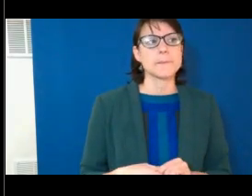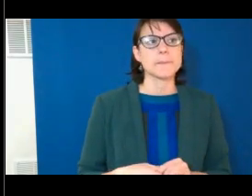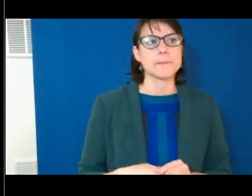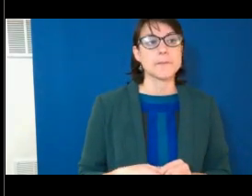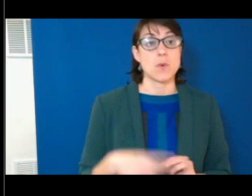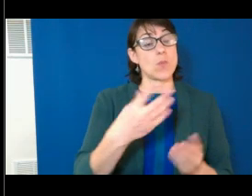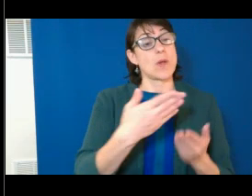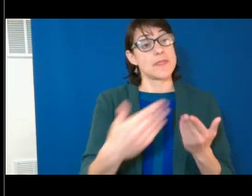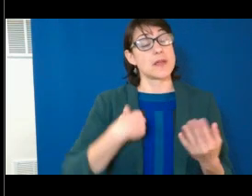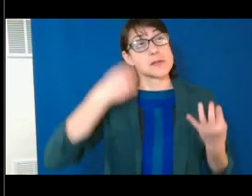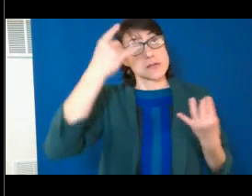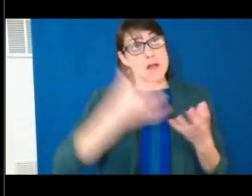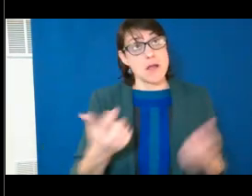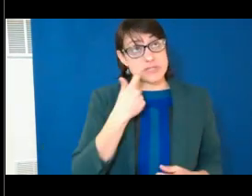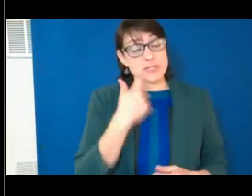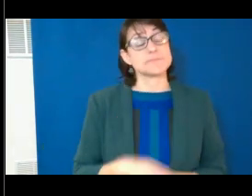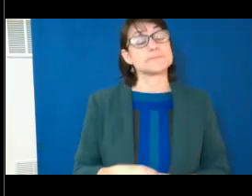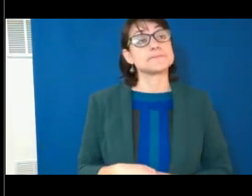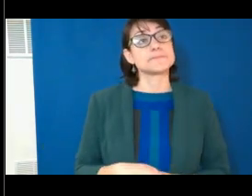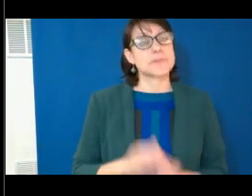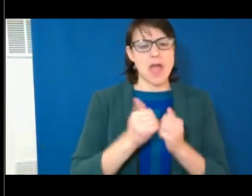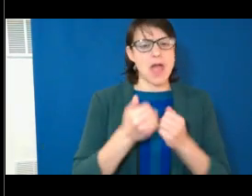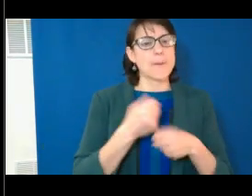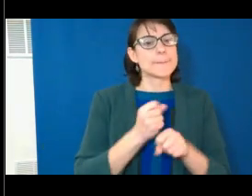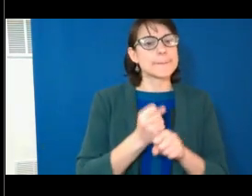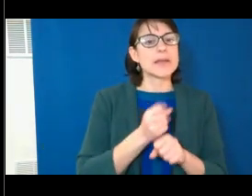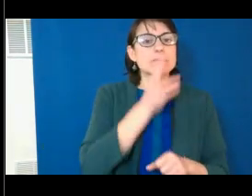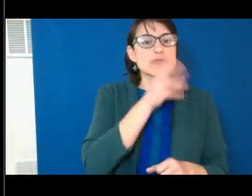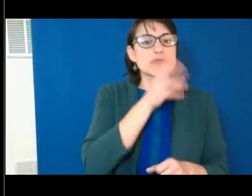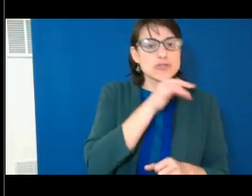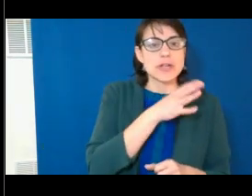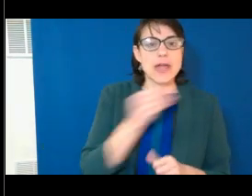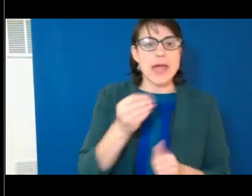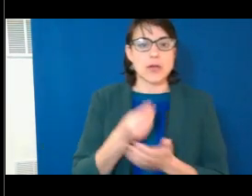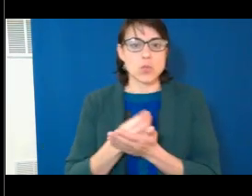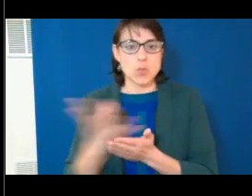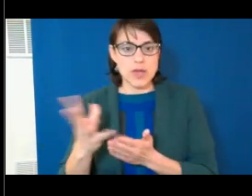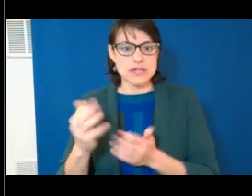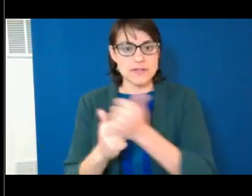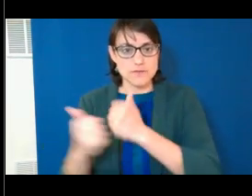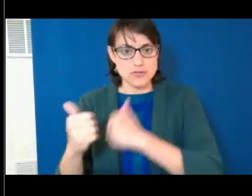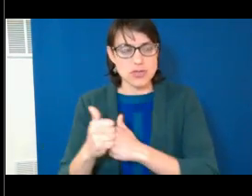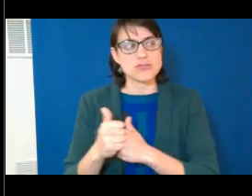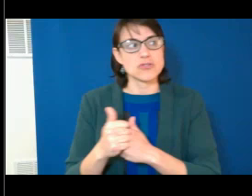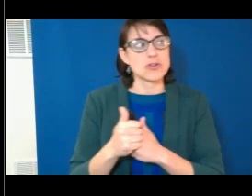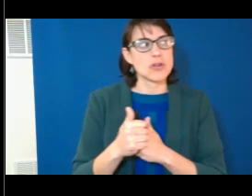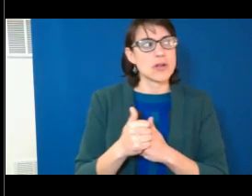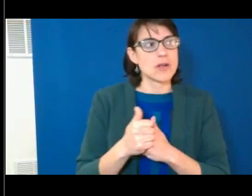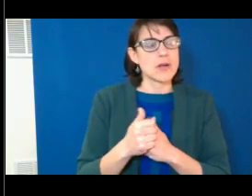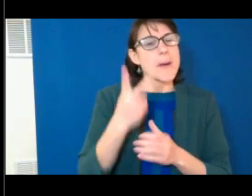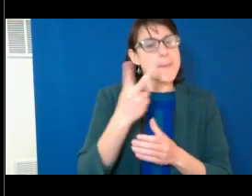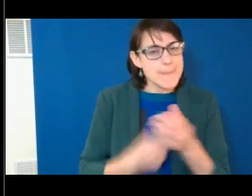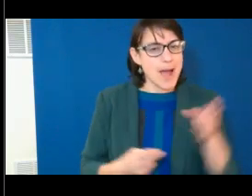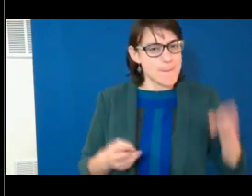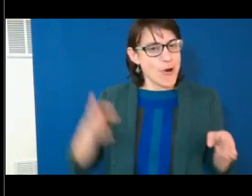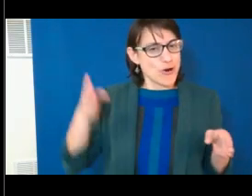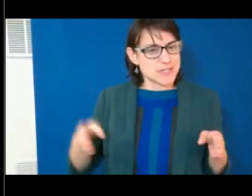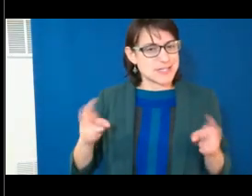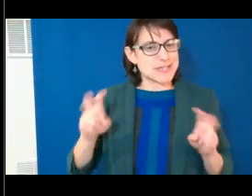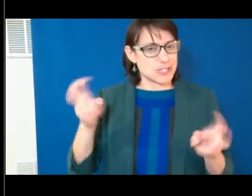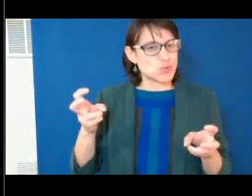about recently is how to make marine debris and waste infrastructure a bipartisan issue, especially